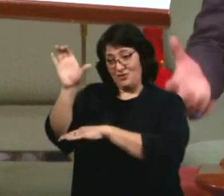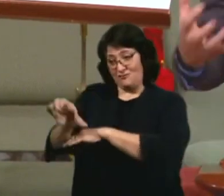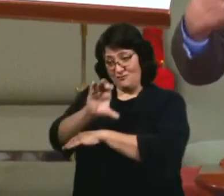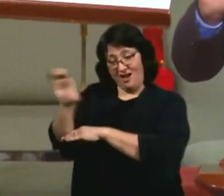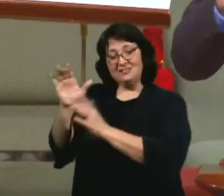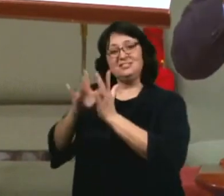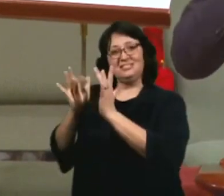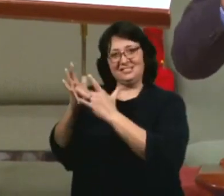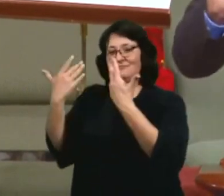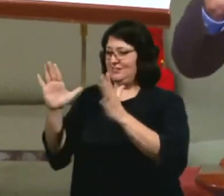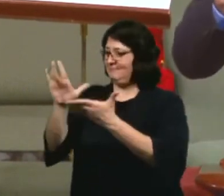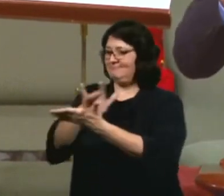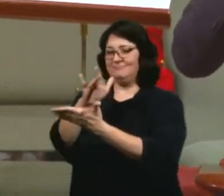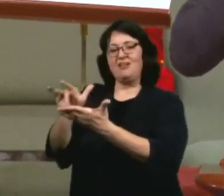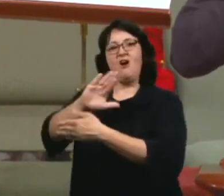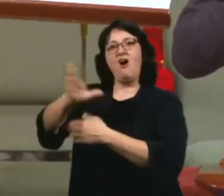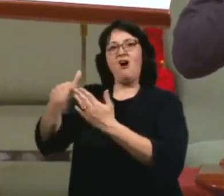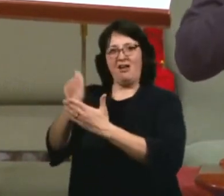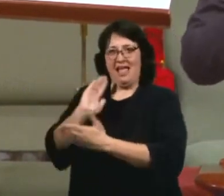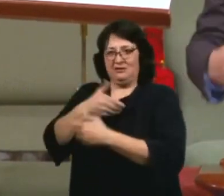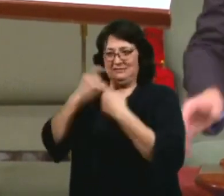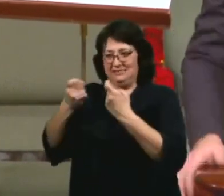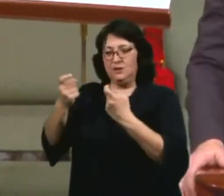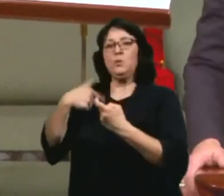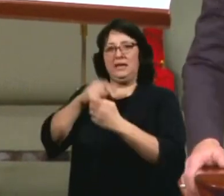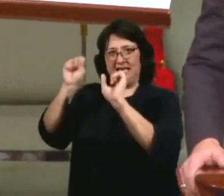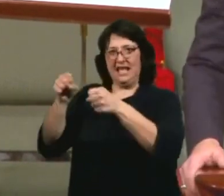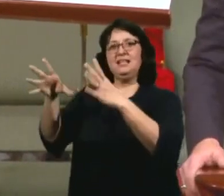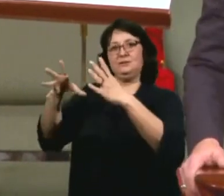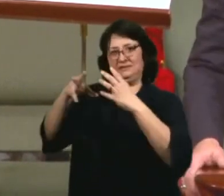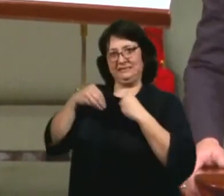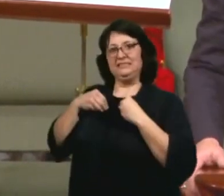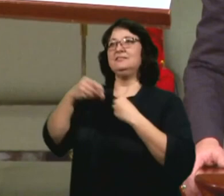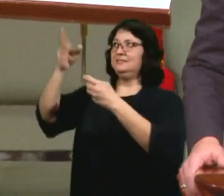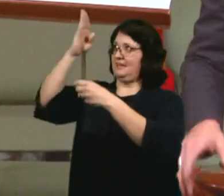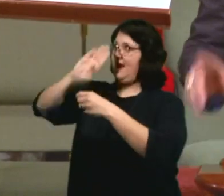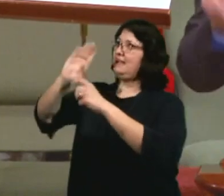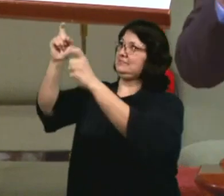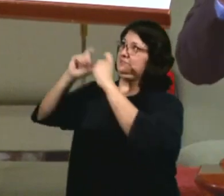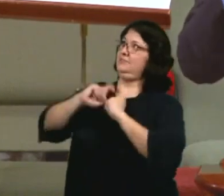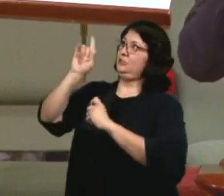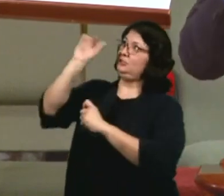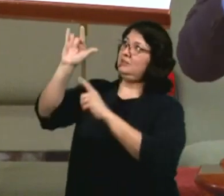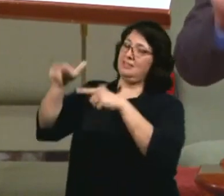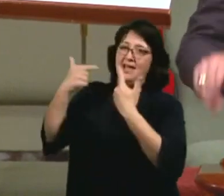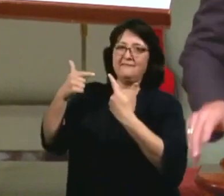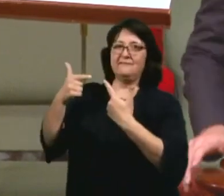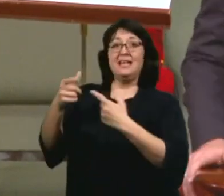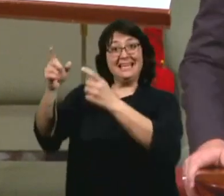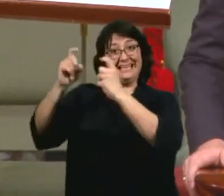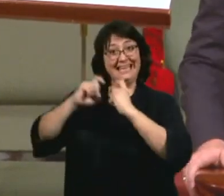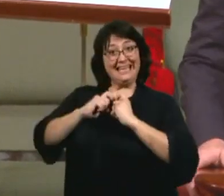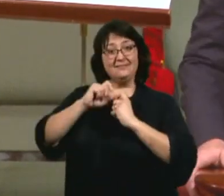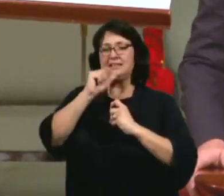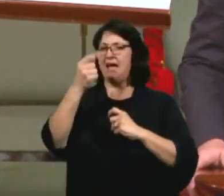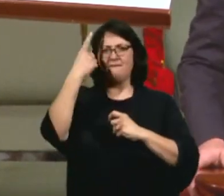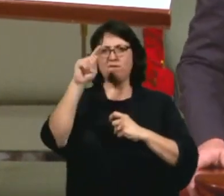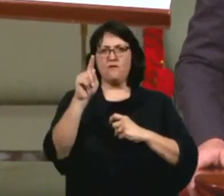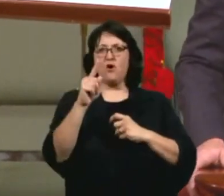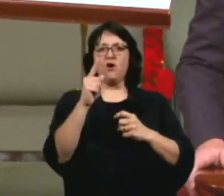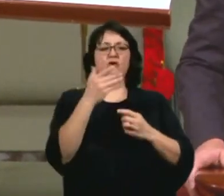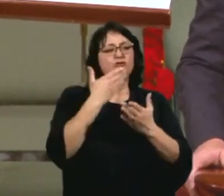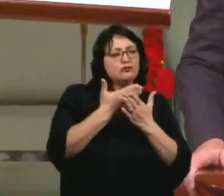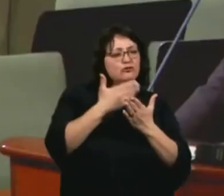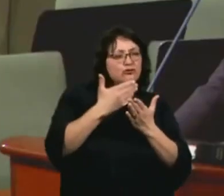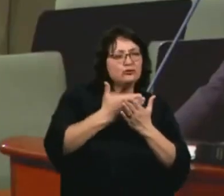so we could accept and receive the gift of eternal life. Let me just remind you, eternal life is not a reward for the righteous,